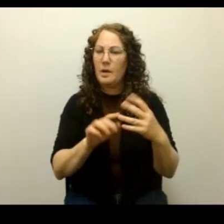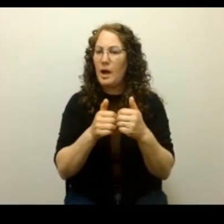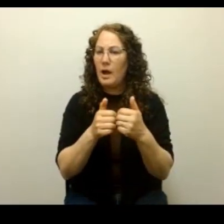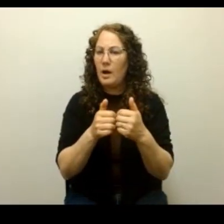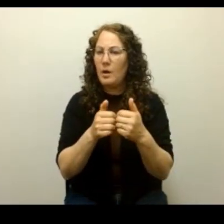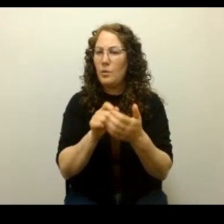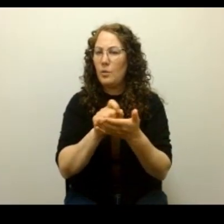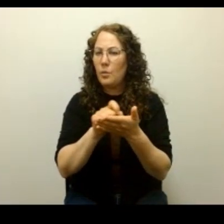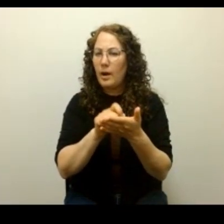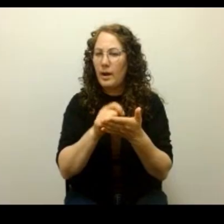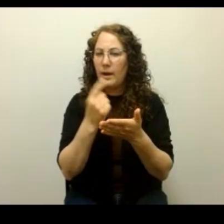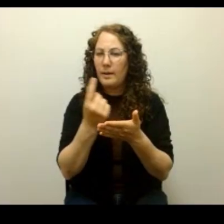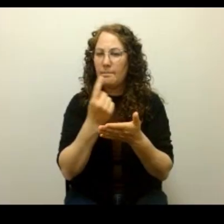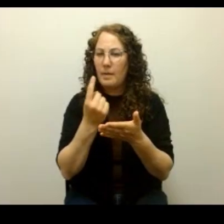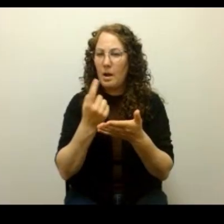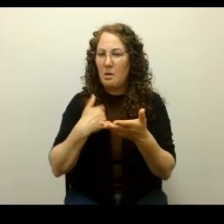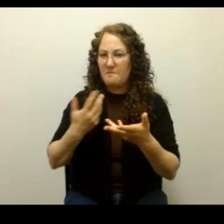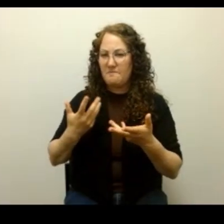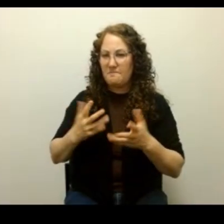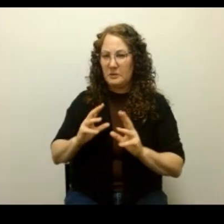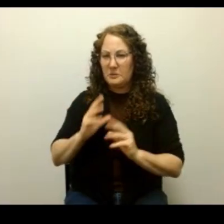about what I have learned?